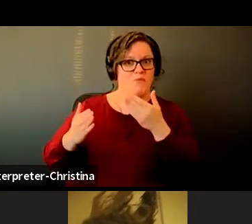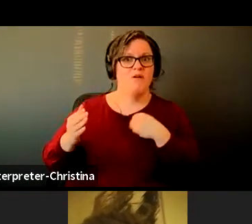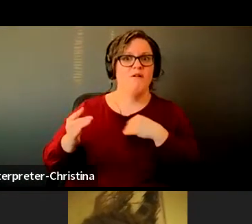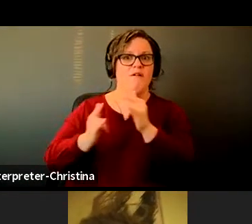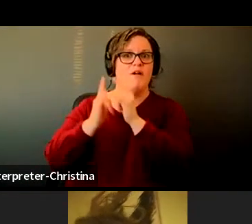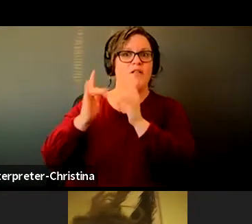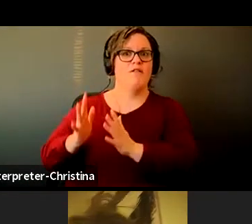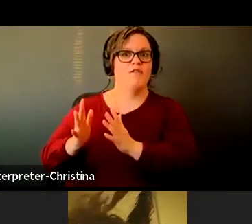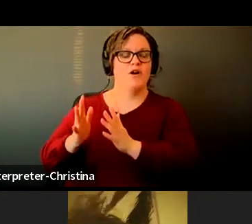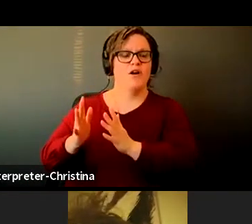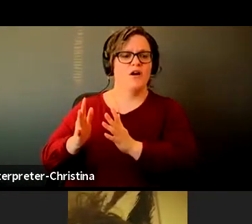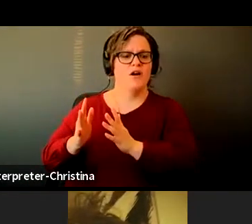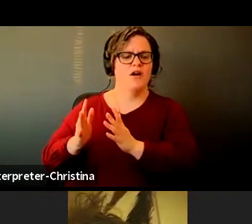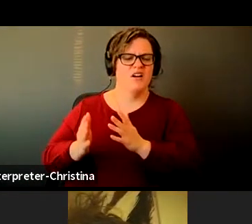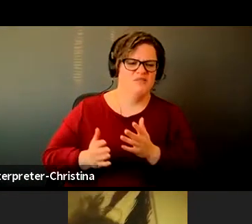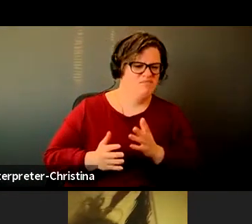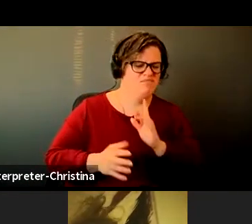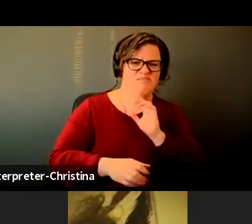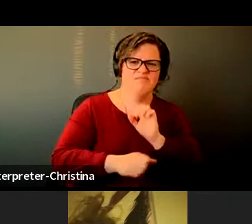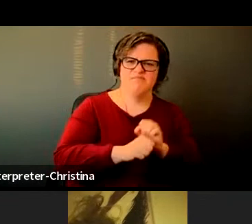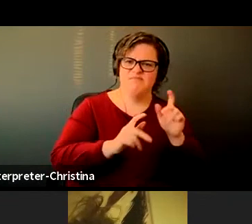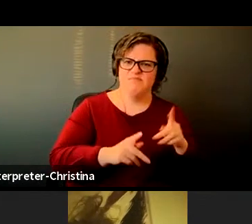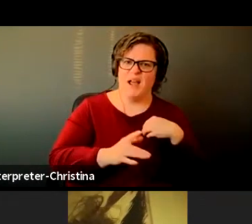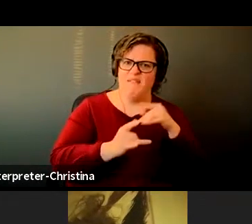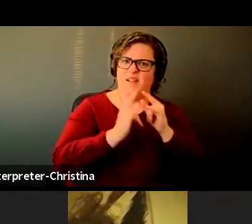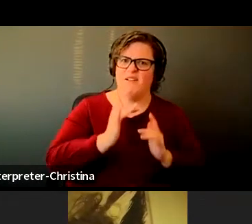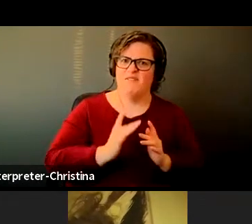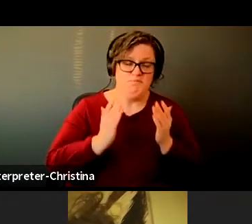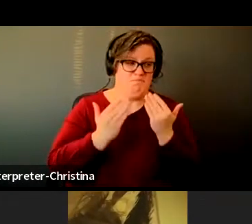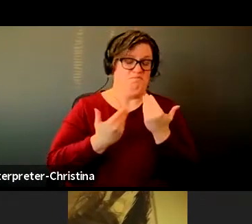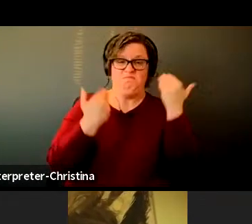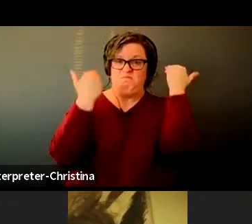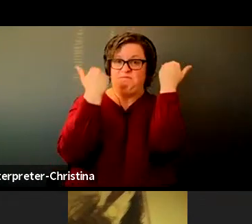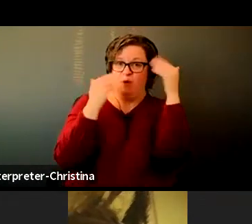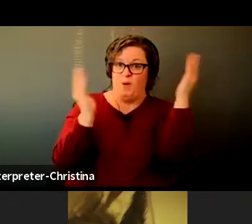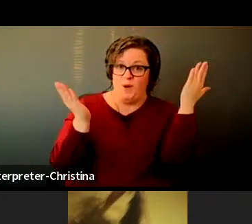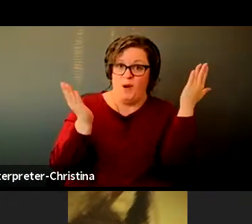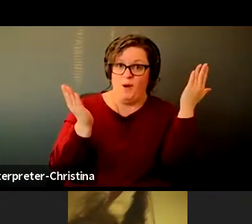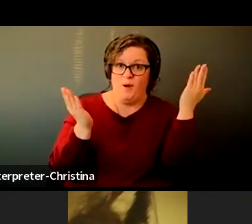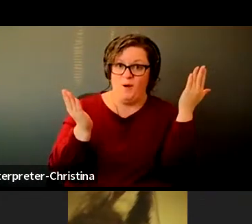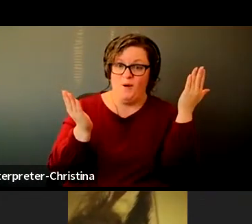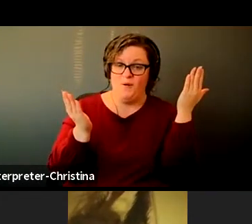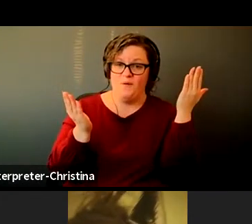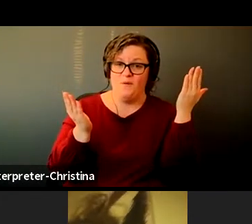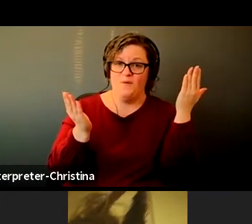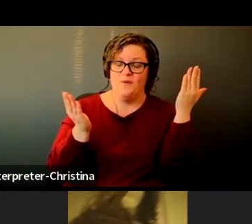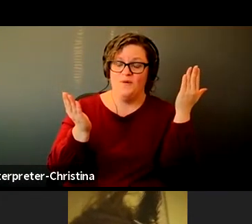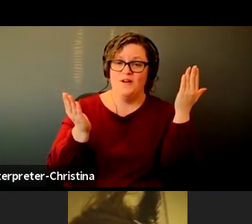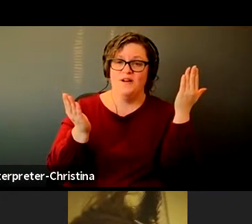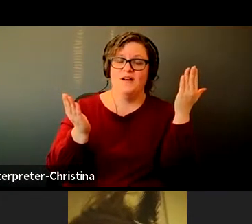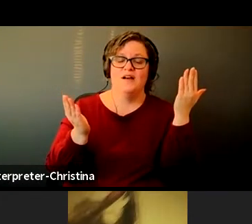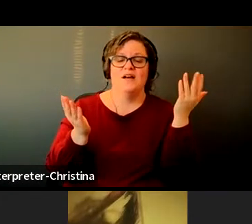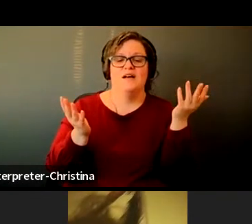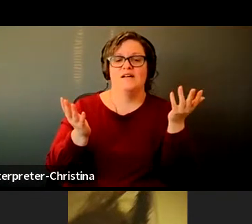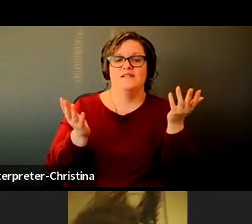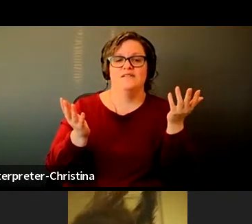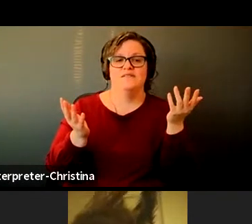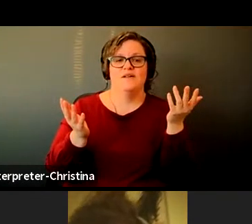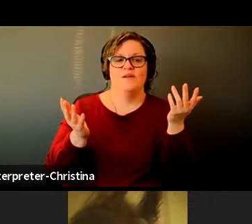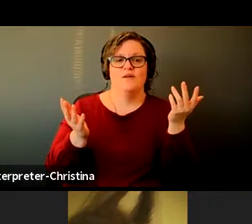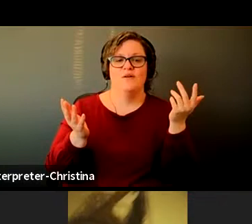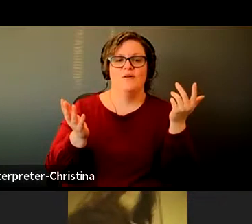she doesn't, like we don't know for sure, but, and it kind of like breaks this rupture of like, this is a